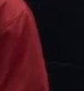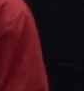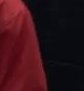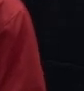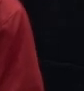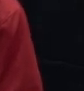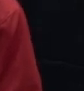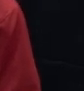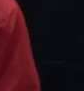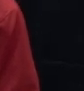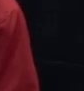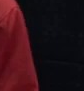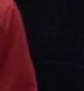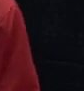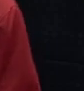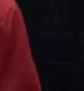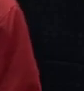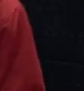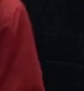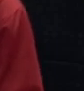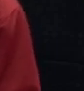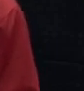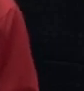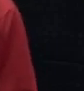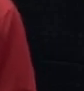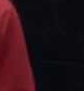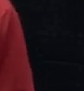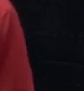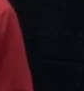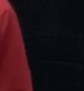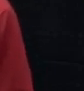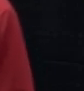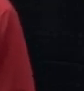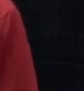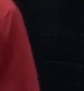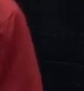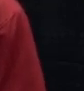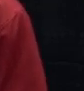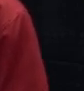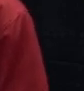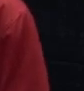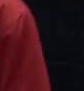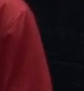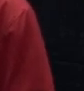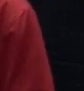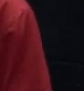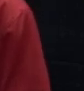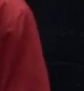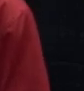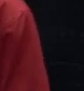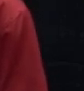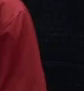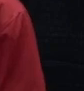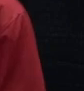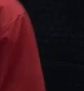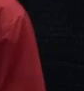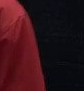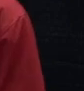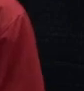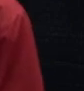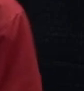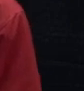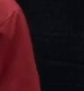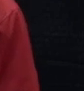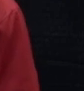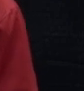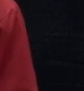community, the largeness of the crowd, the pomp and circumstance with the colors and the intros. But more